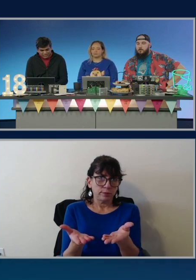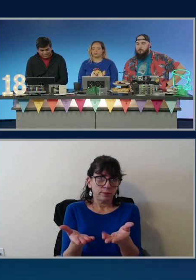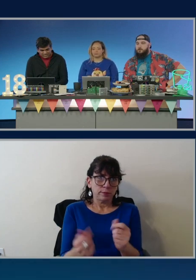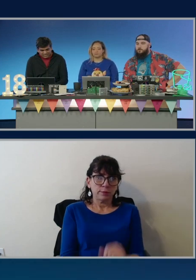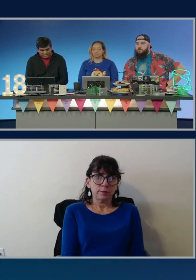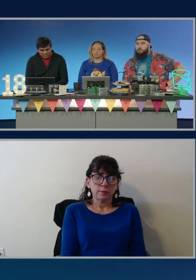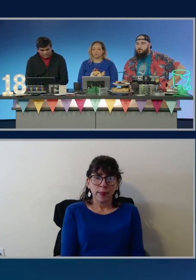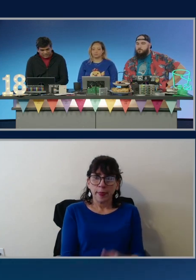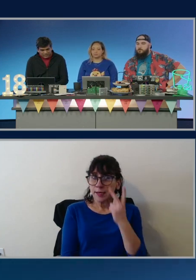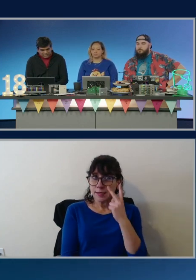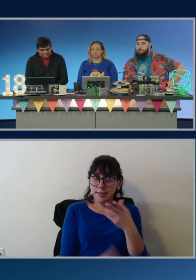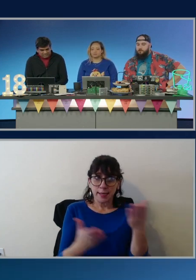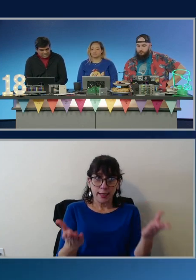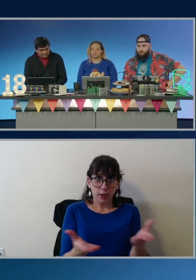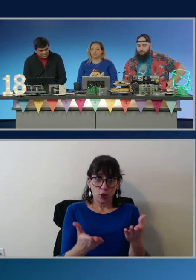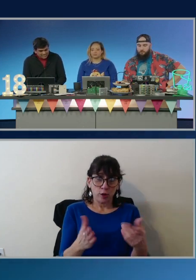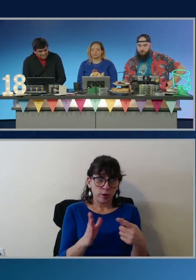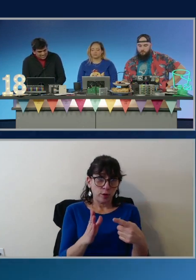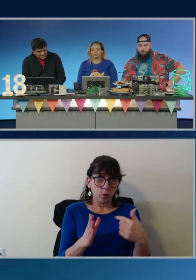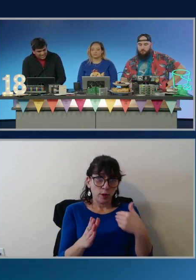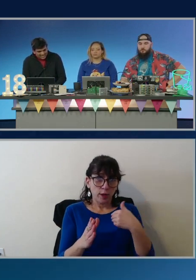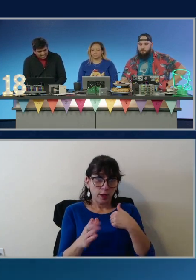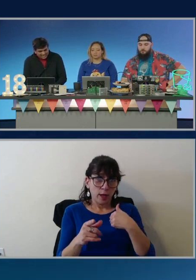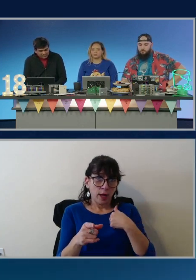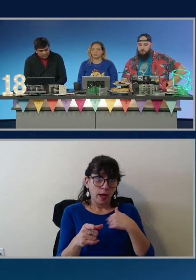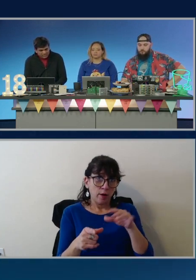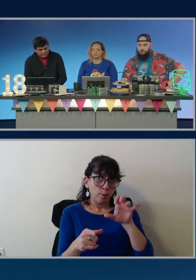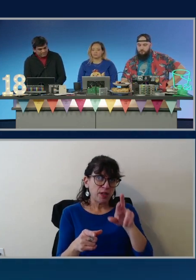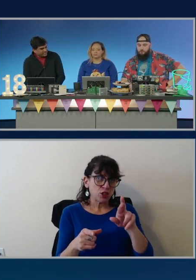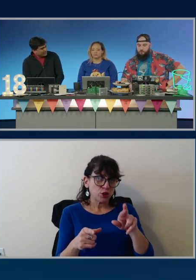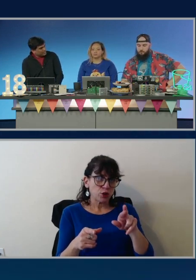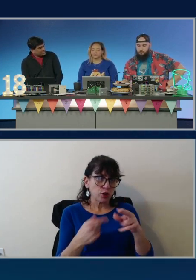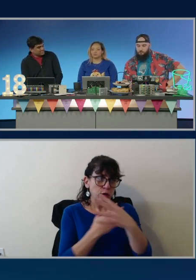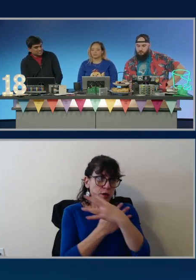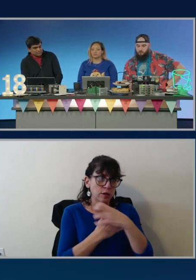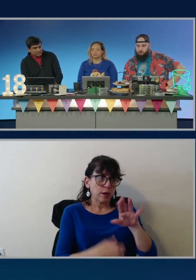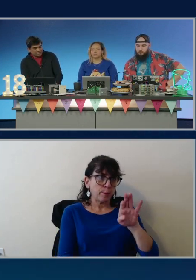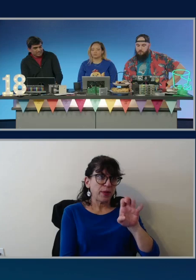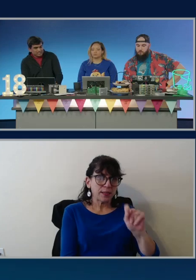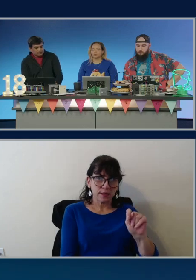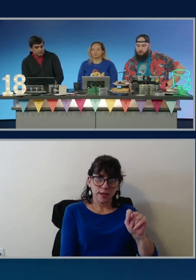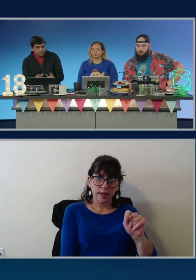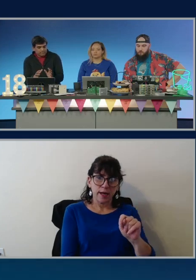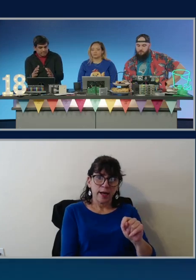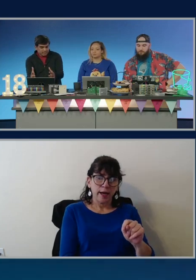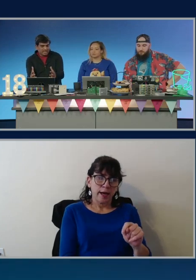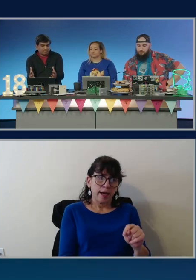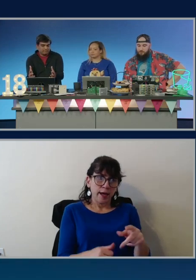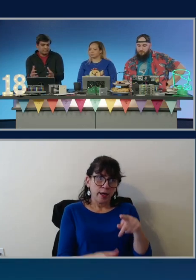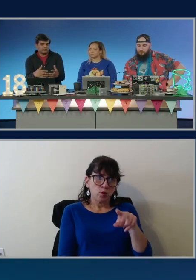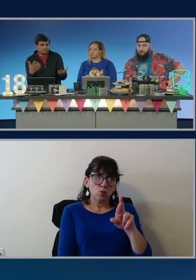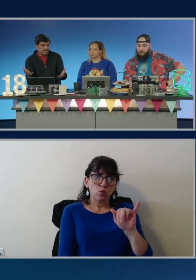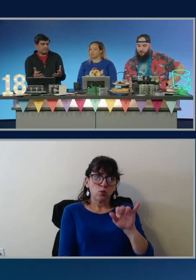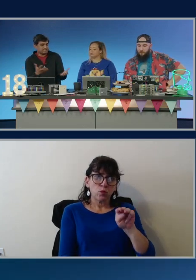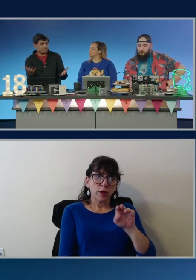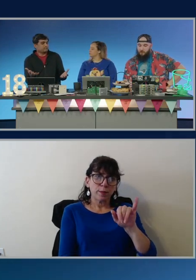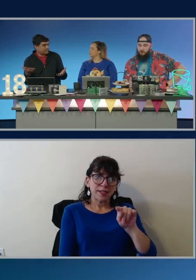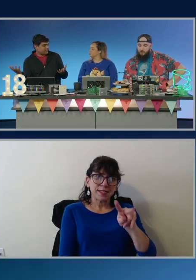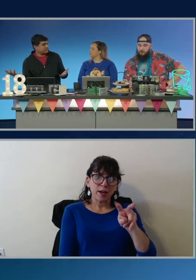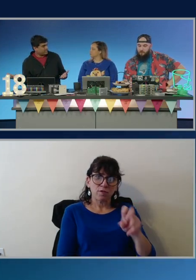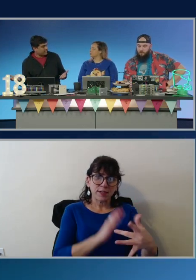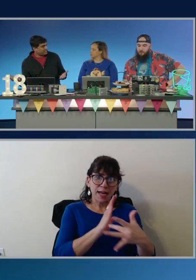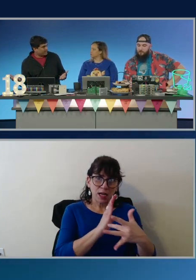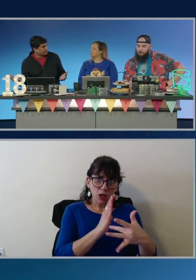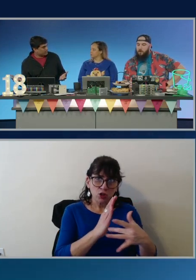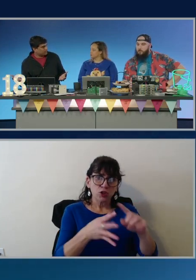If you see here, we got this Mr. Beast and then primitive technologies and so on. So this is happening because I have set up